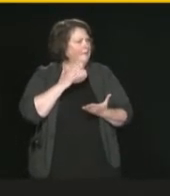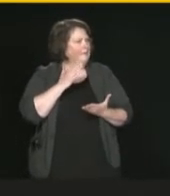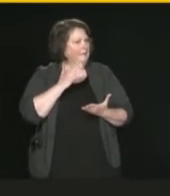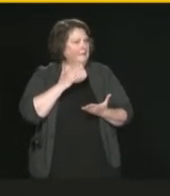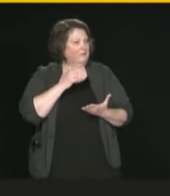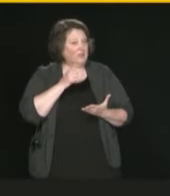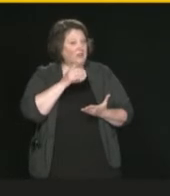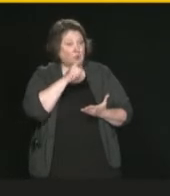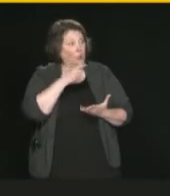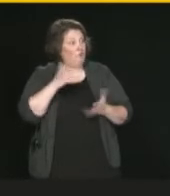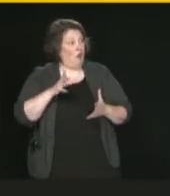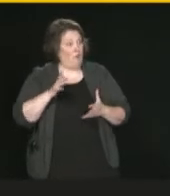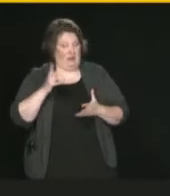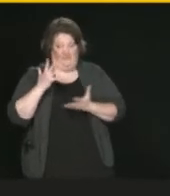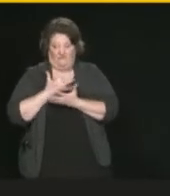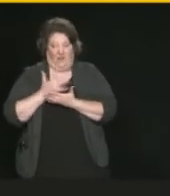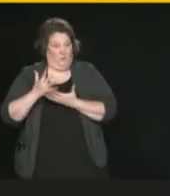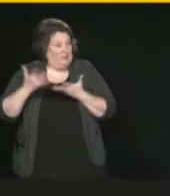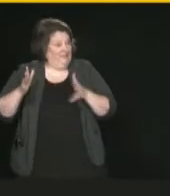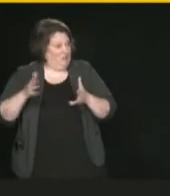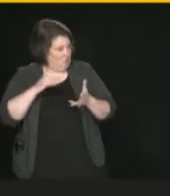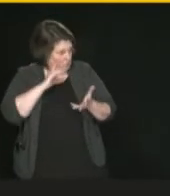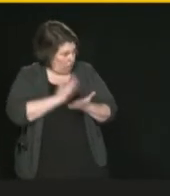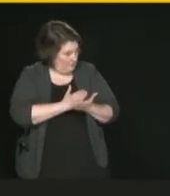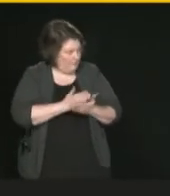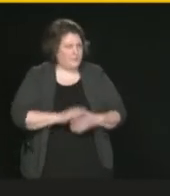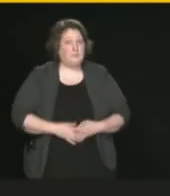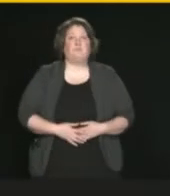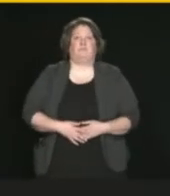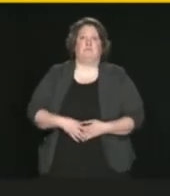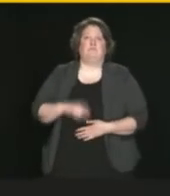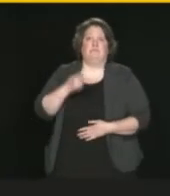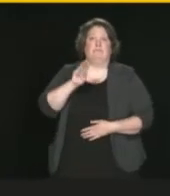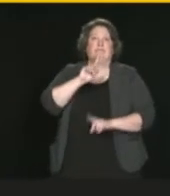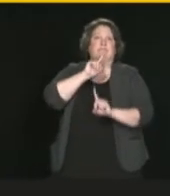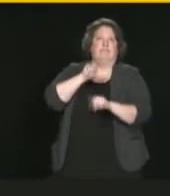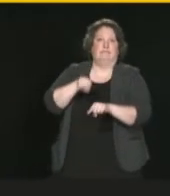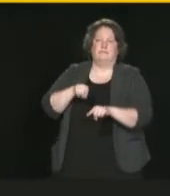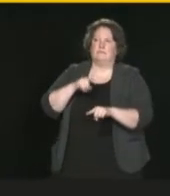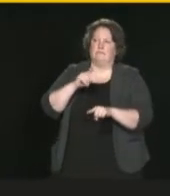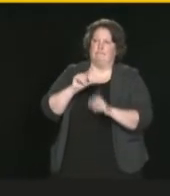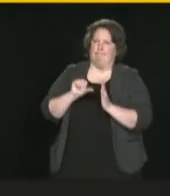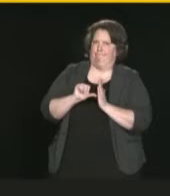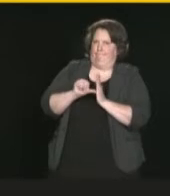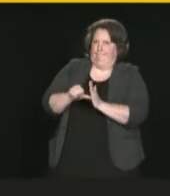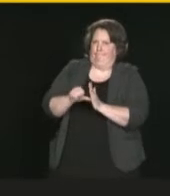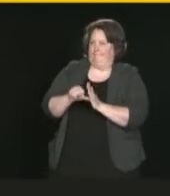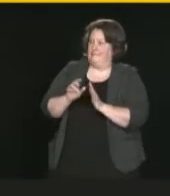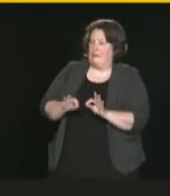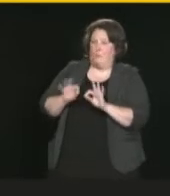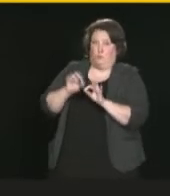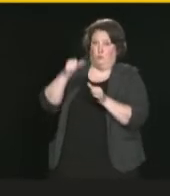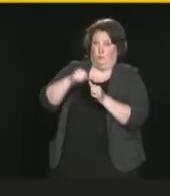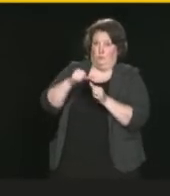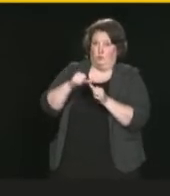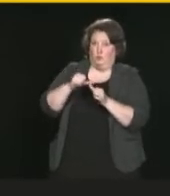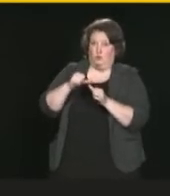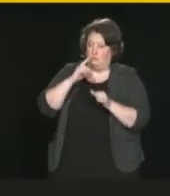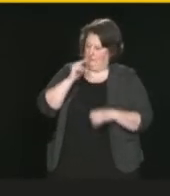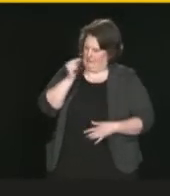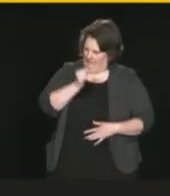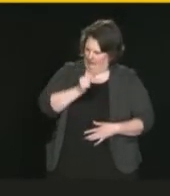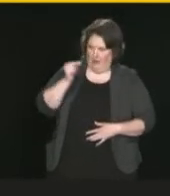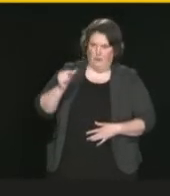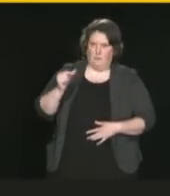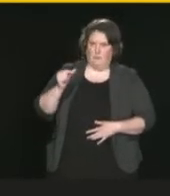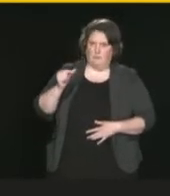will stop for the people who've been receiving it in the last few weeks? I think it is important to understand that at every step of the way, we are looking